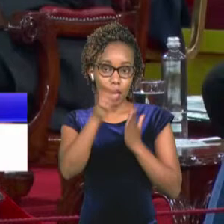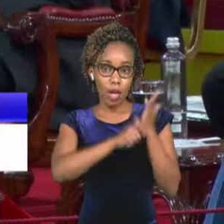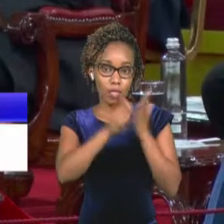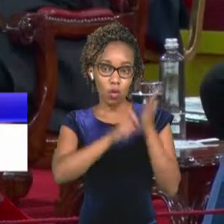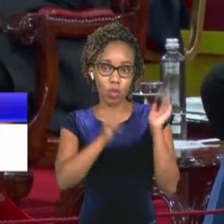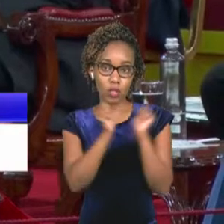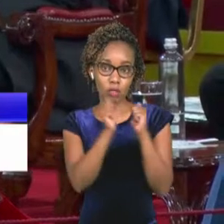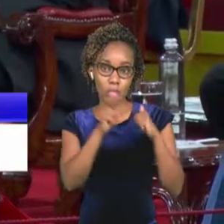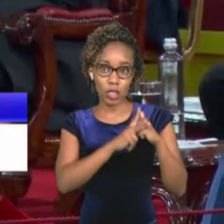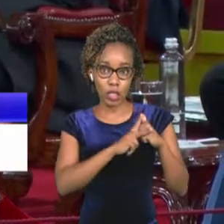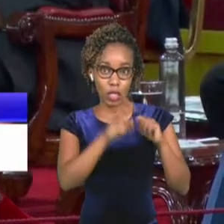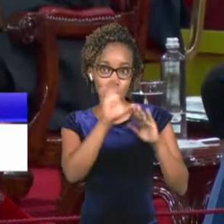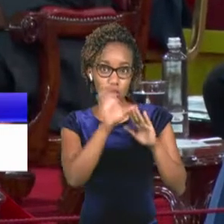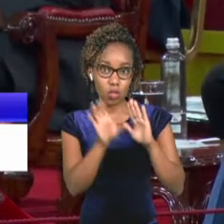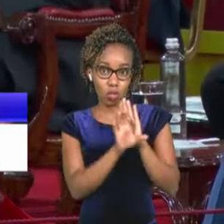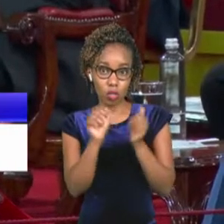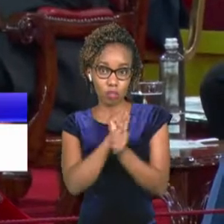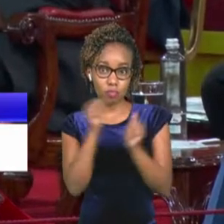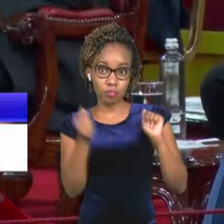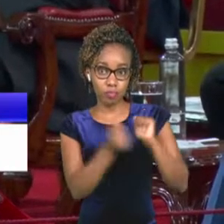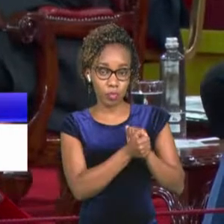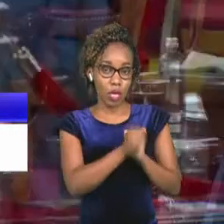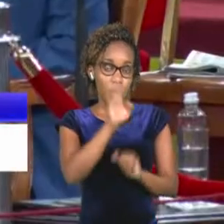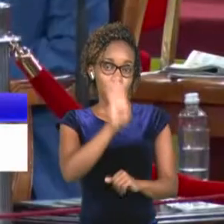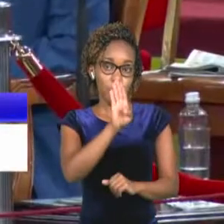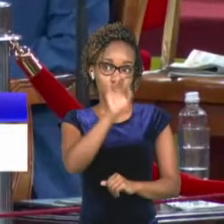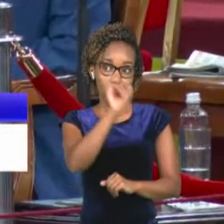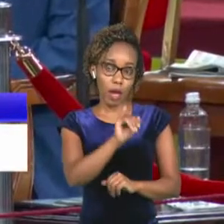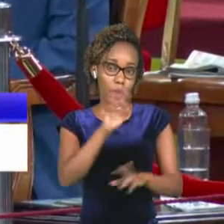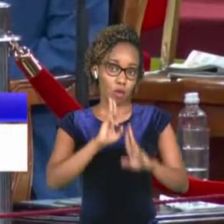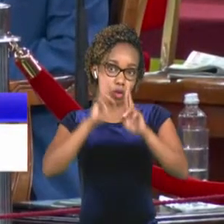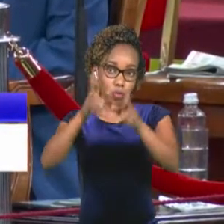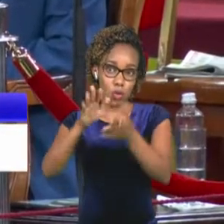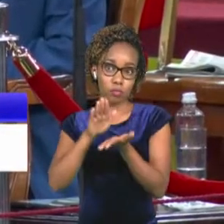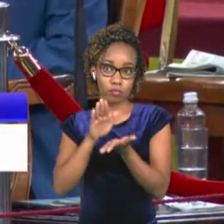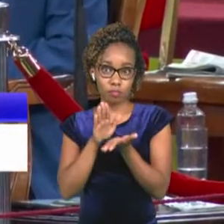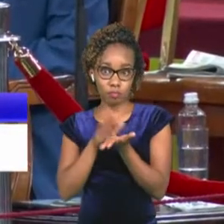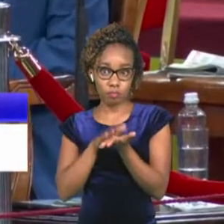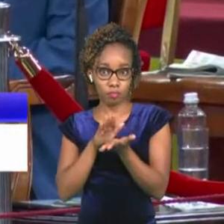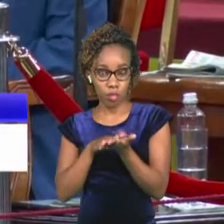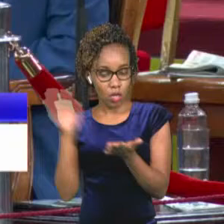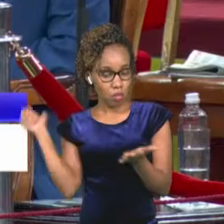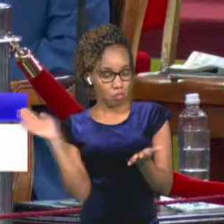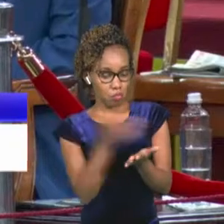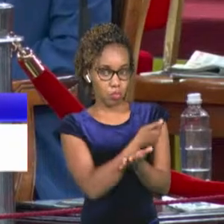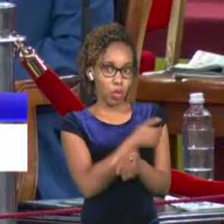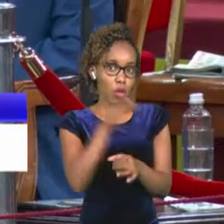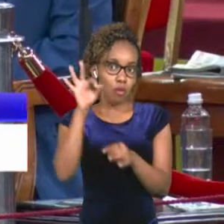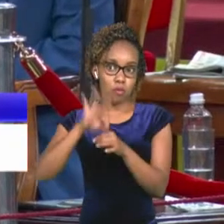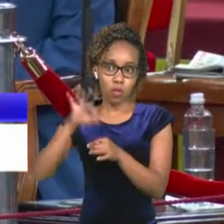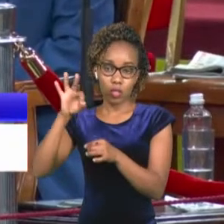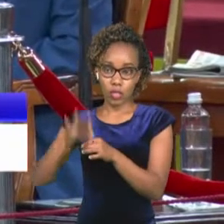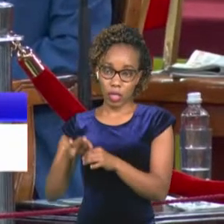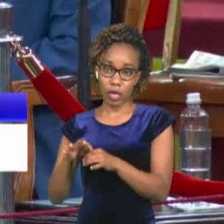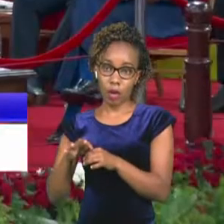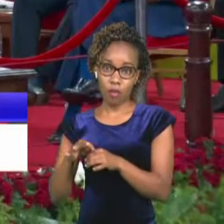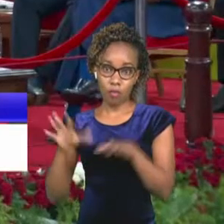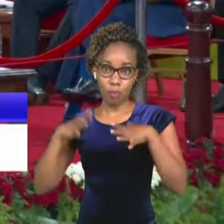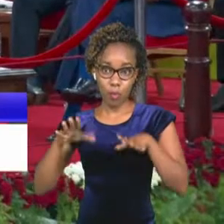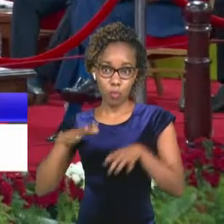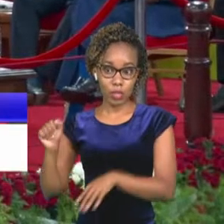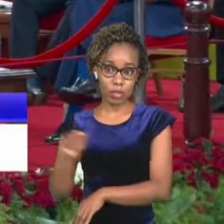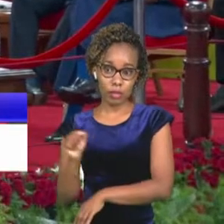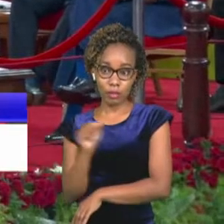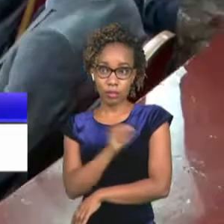17 in the Constitutional Amendment Bill of the BBI, the report recommends doing away with the concept of voting by delegation in the Senate